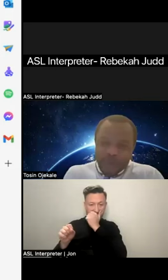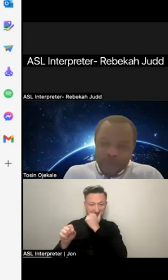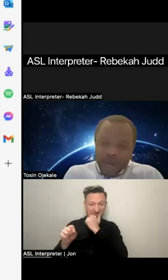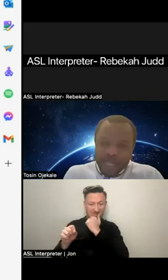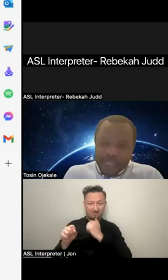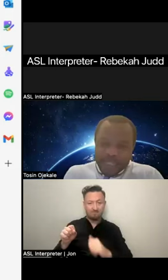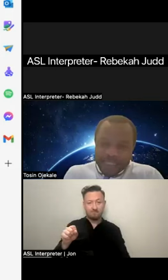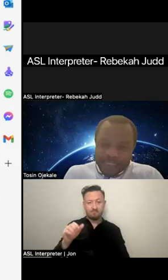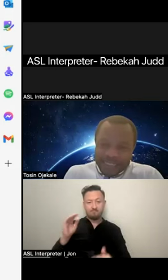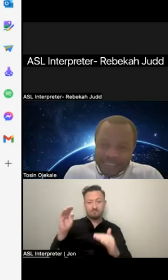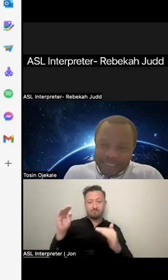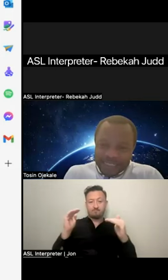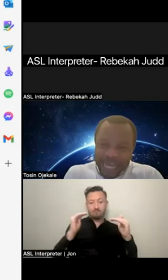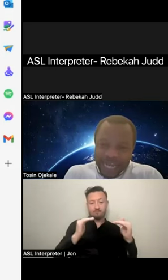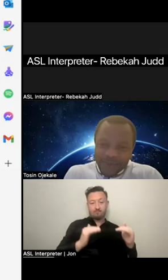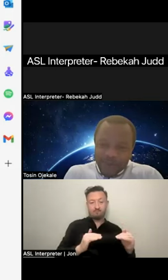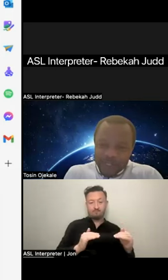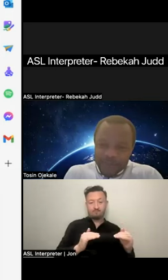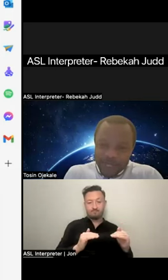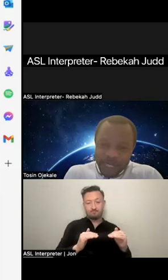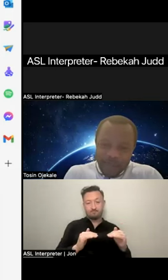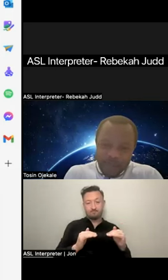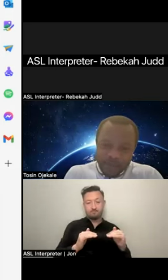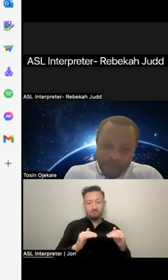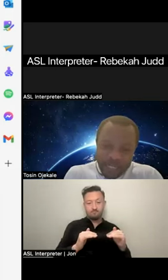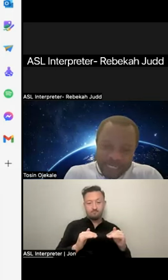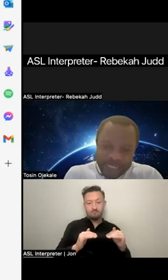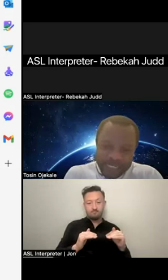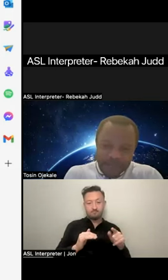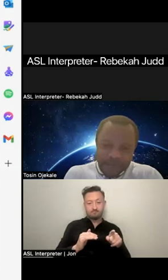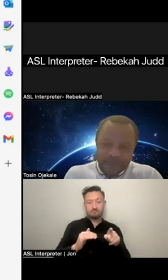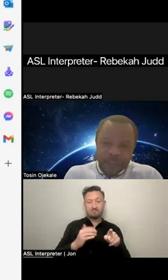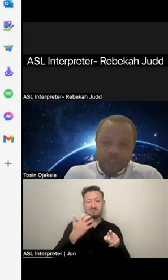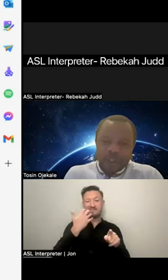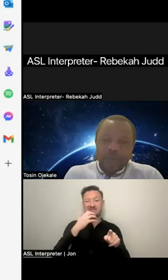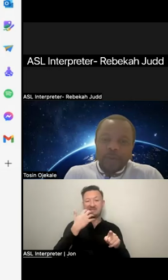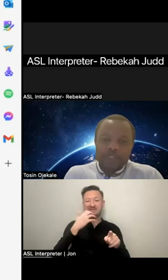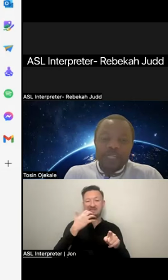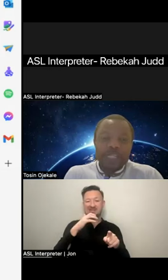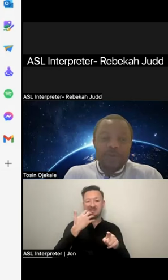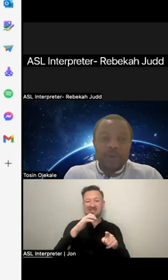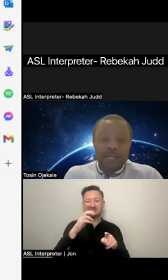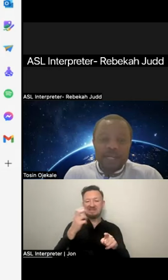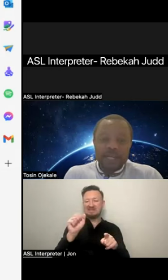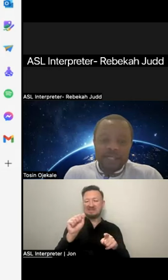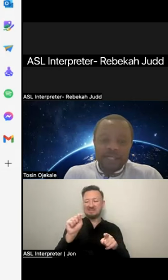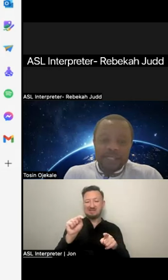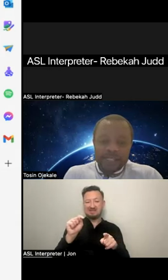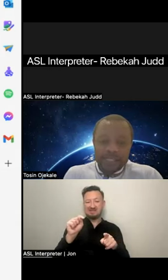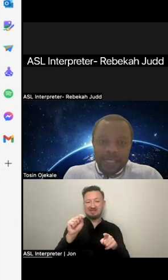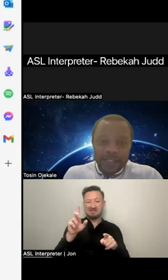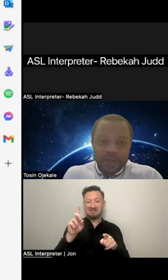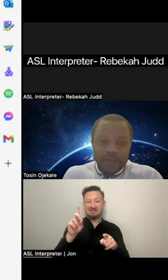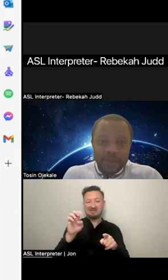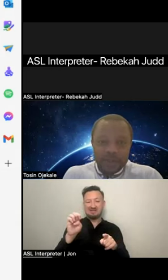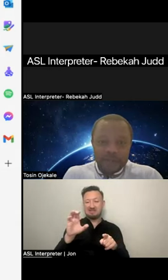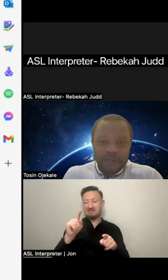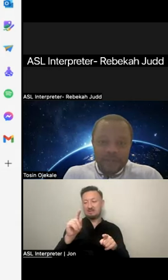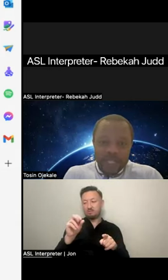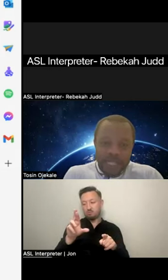little lower than the height of the sprinkler bulb, something at this level, what you need is what? Heat